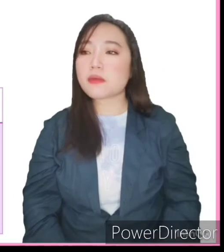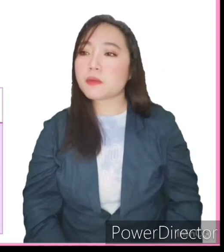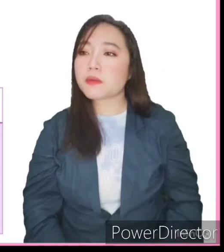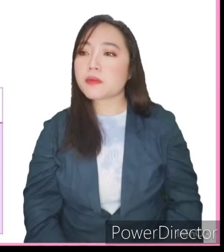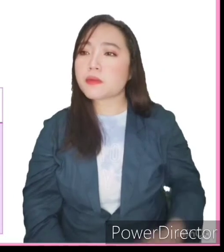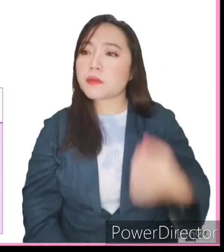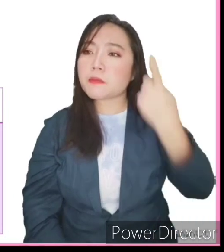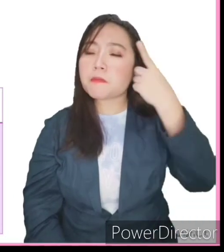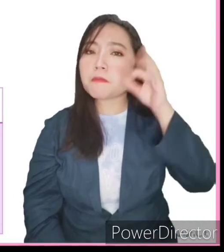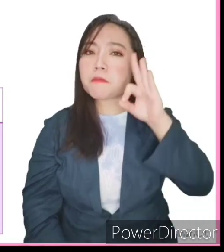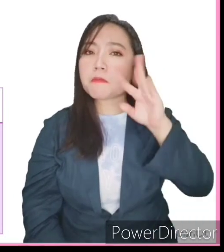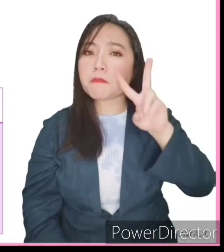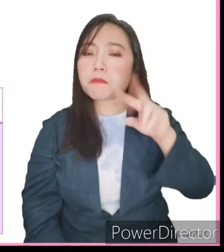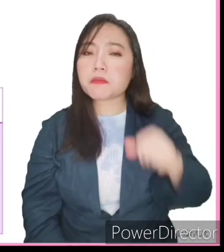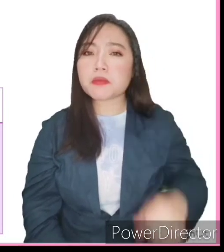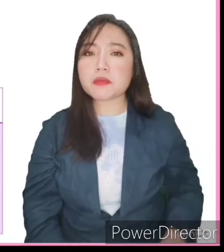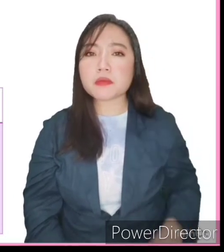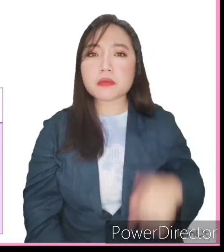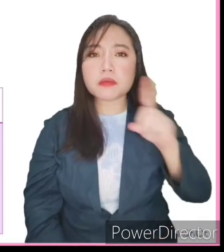Next.